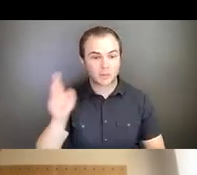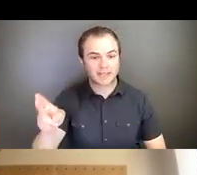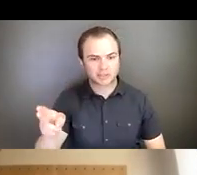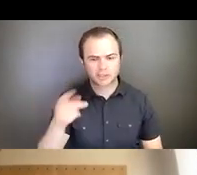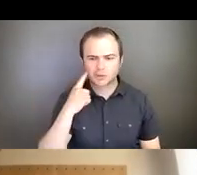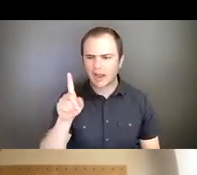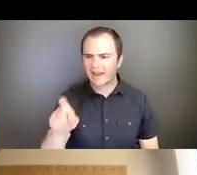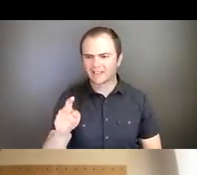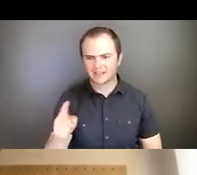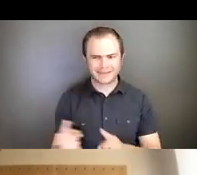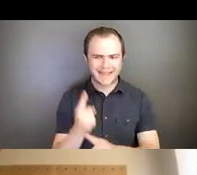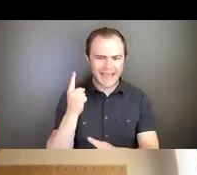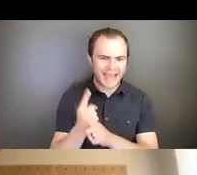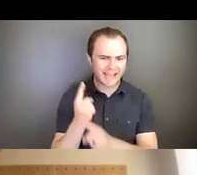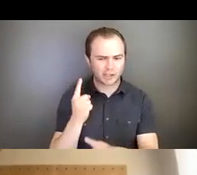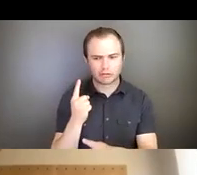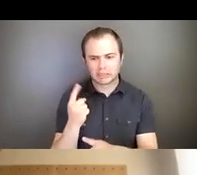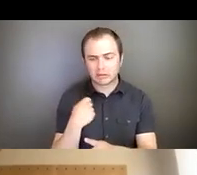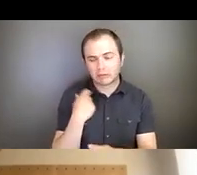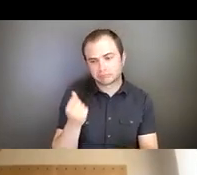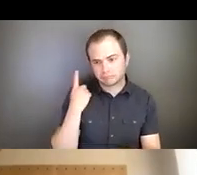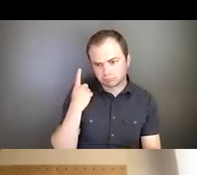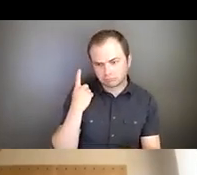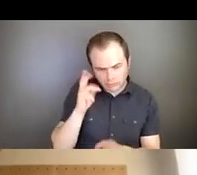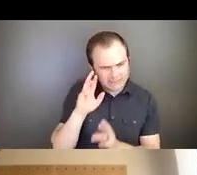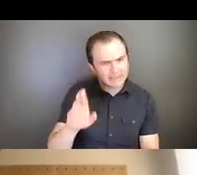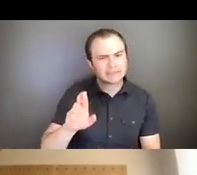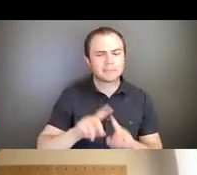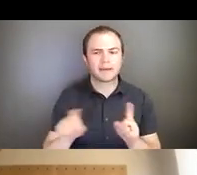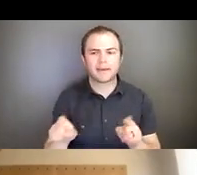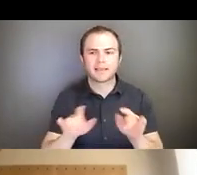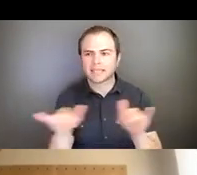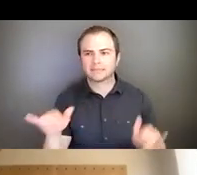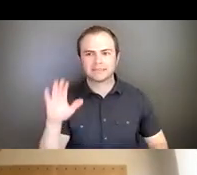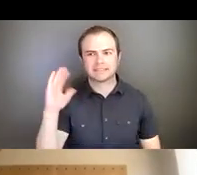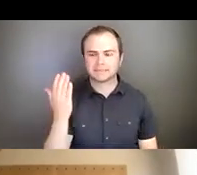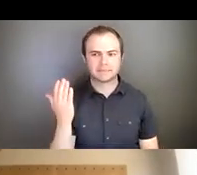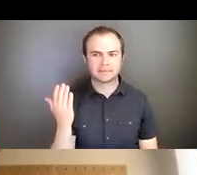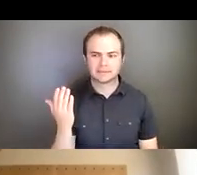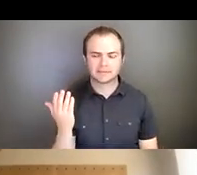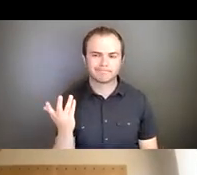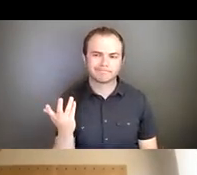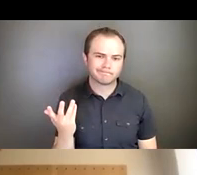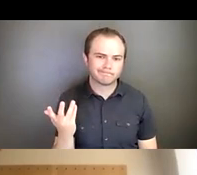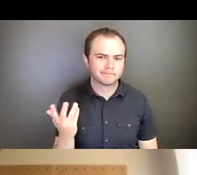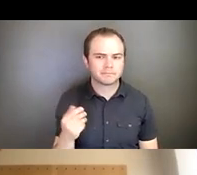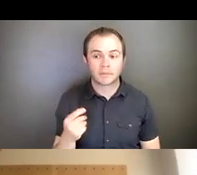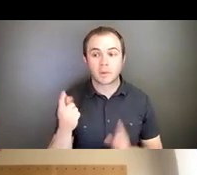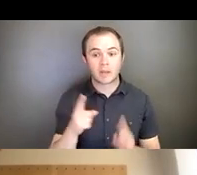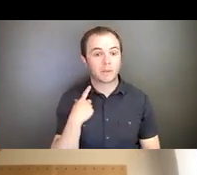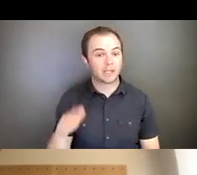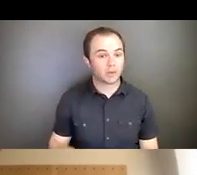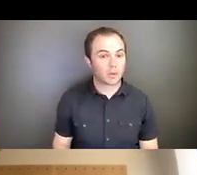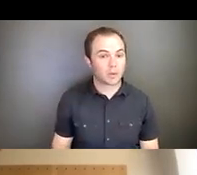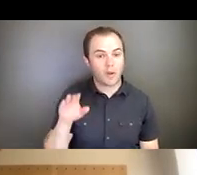that, I respect that, but it really does seem like, you know, growing up, we were told we had to write our